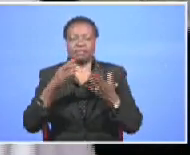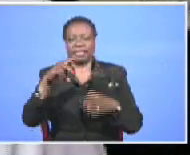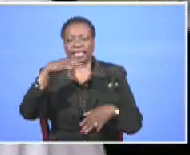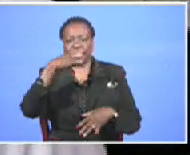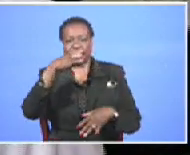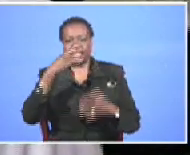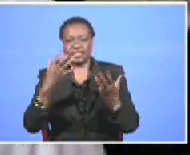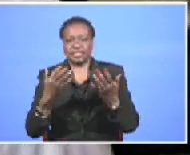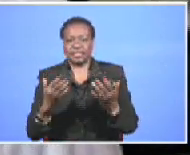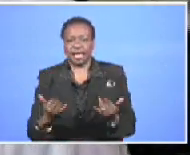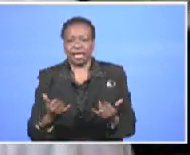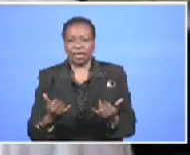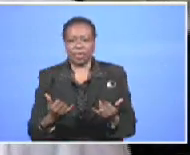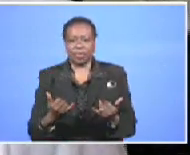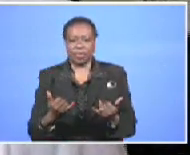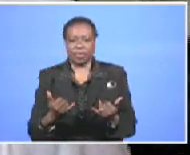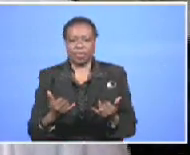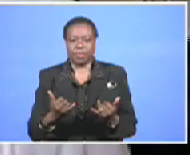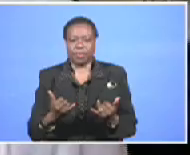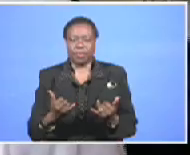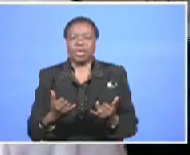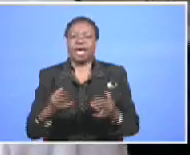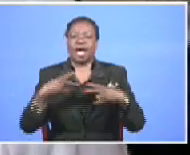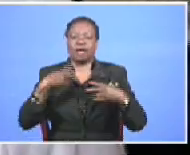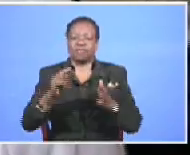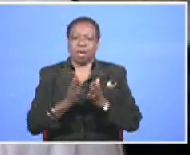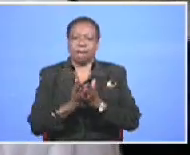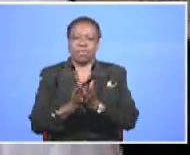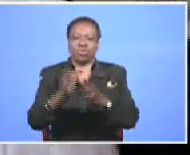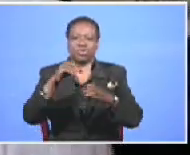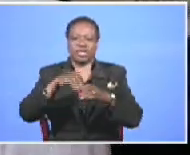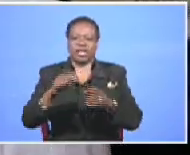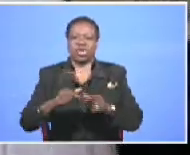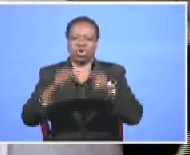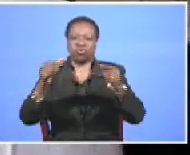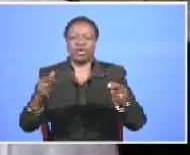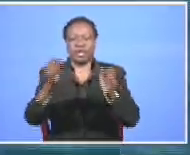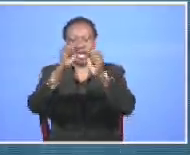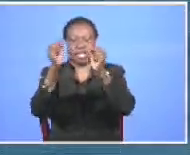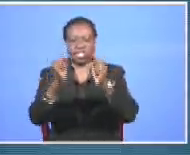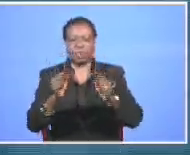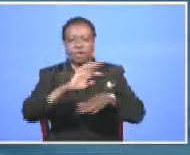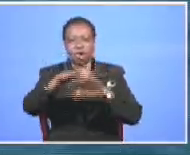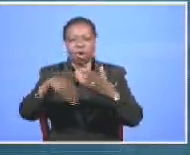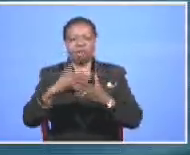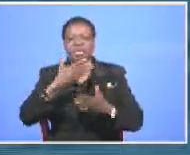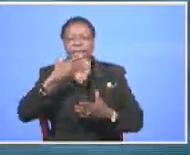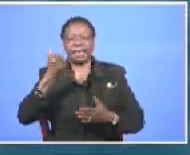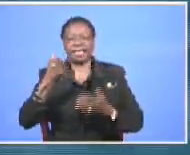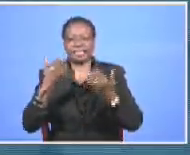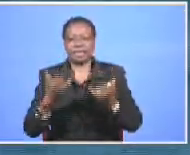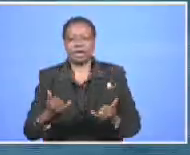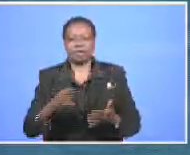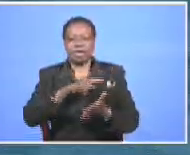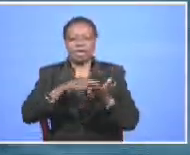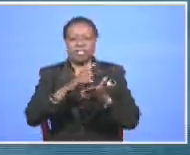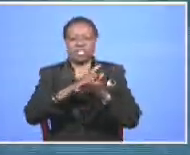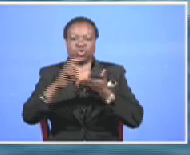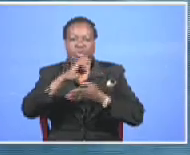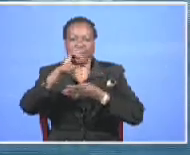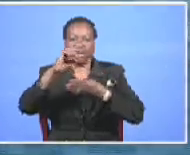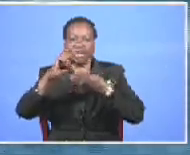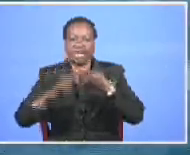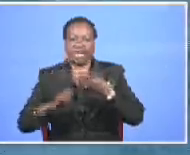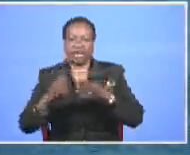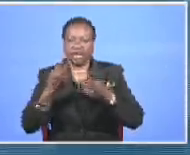now, we got the boat in great shape. So it's all for the best right now. Now this weekend also saw several